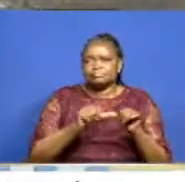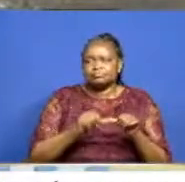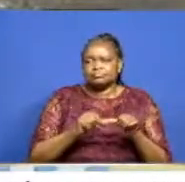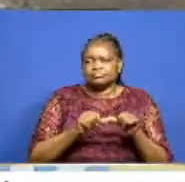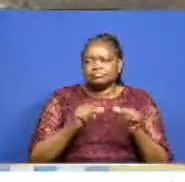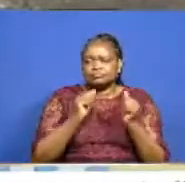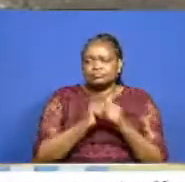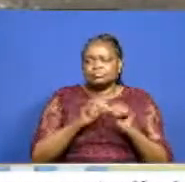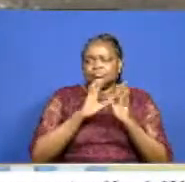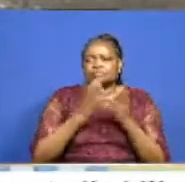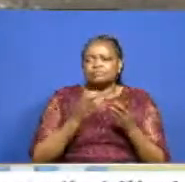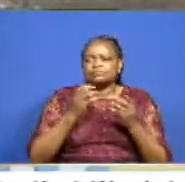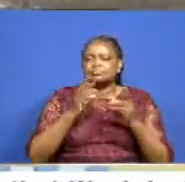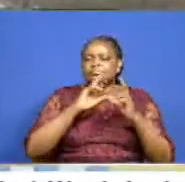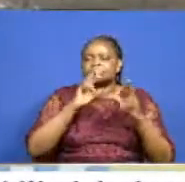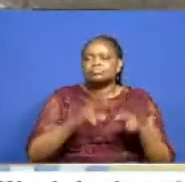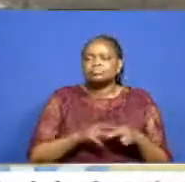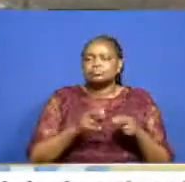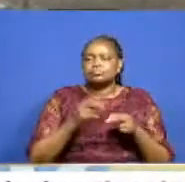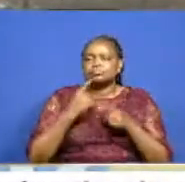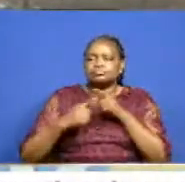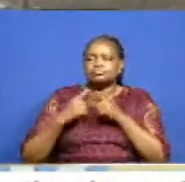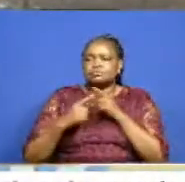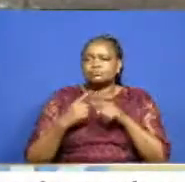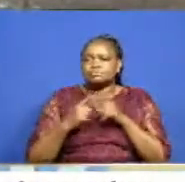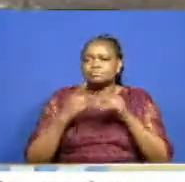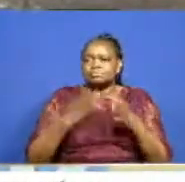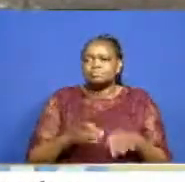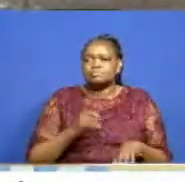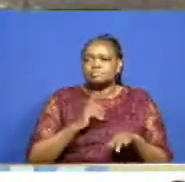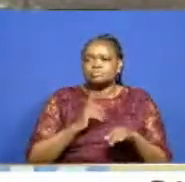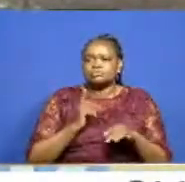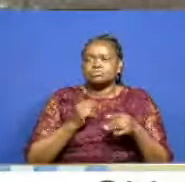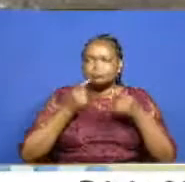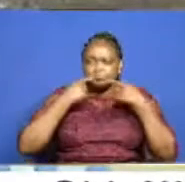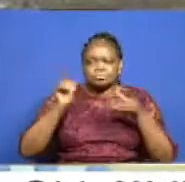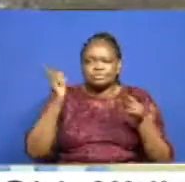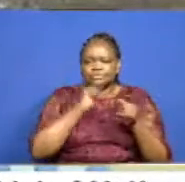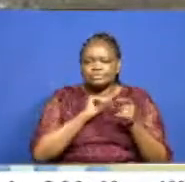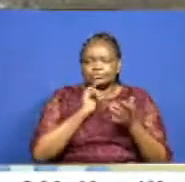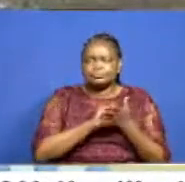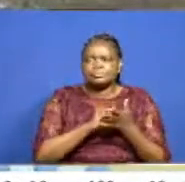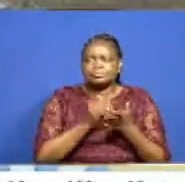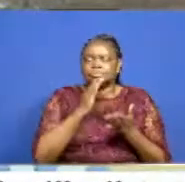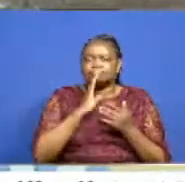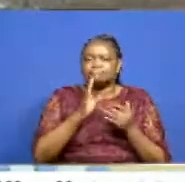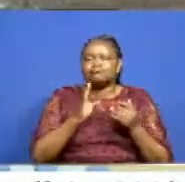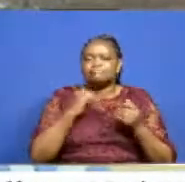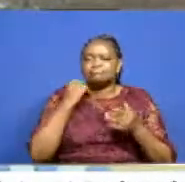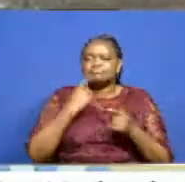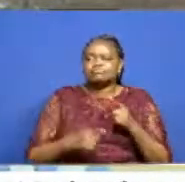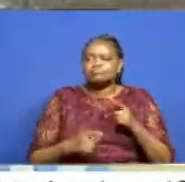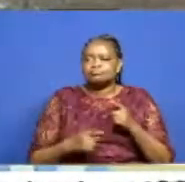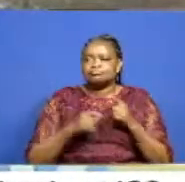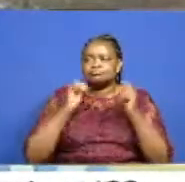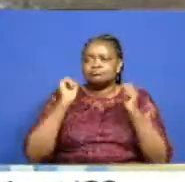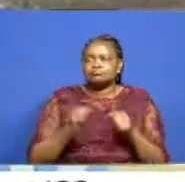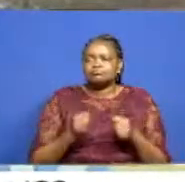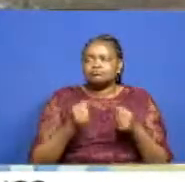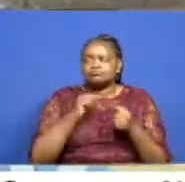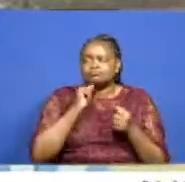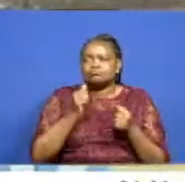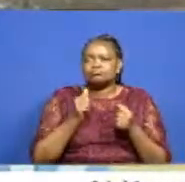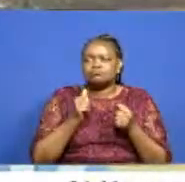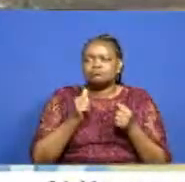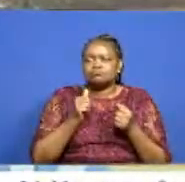classroom experience. But then right now, as it stands, it was announced that perhaps next year you may not be allowed to move to the